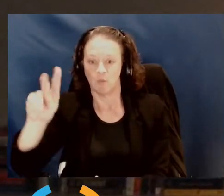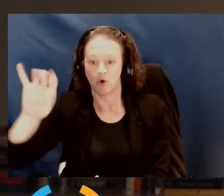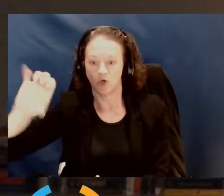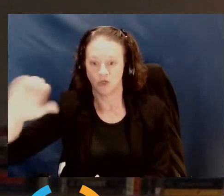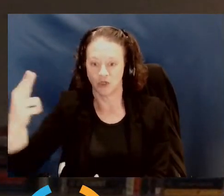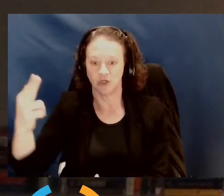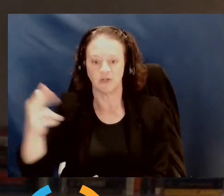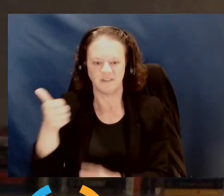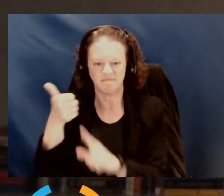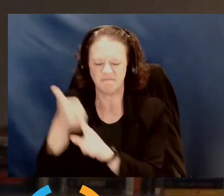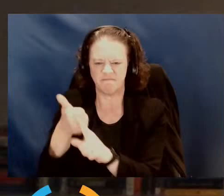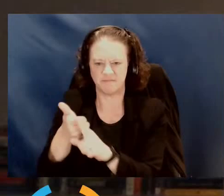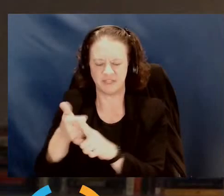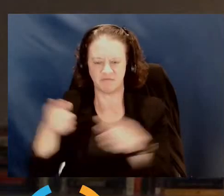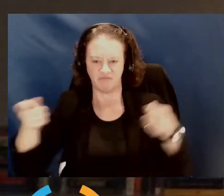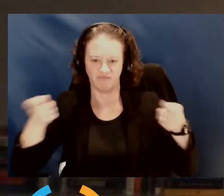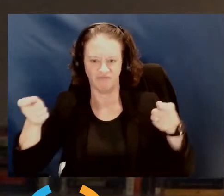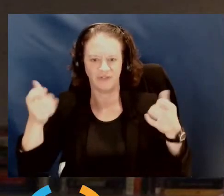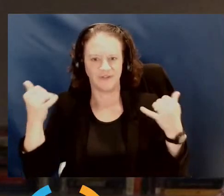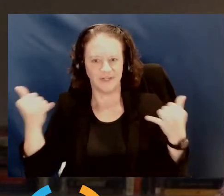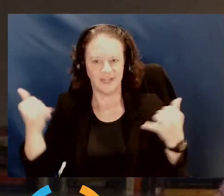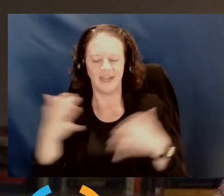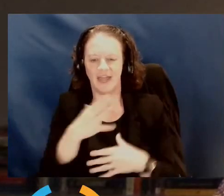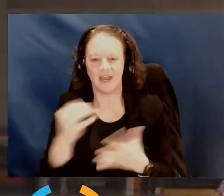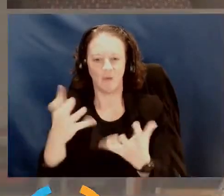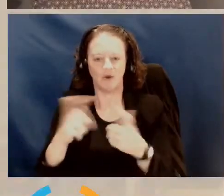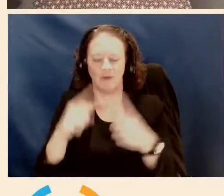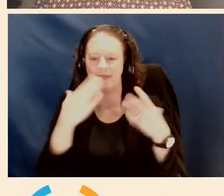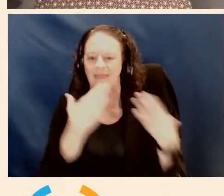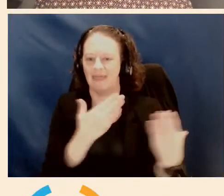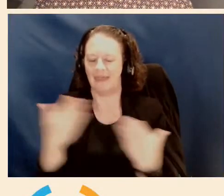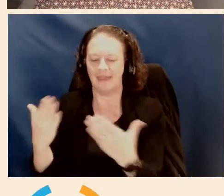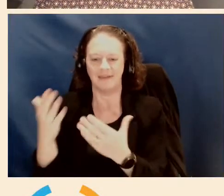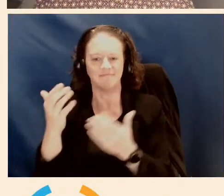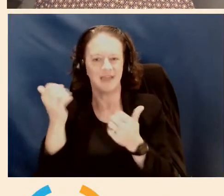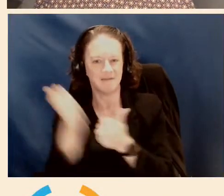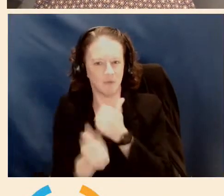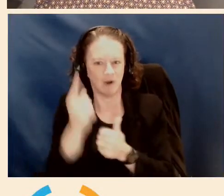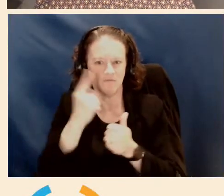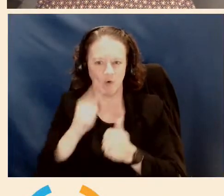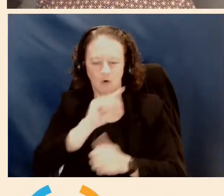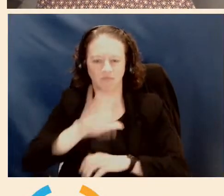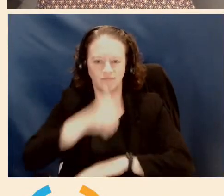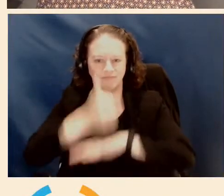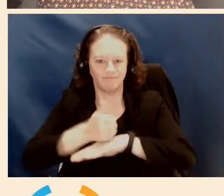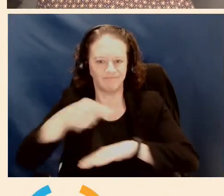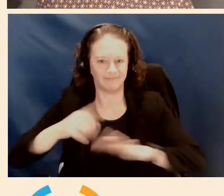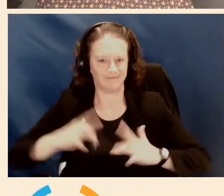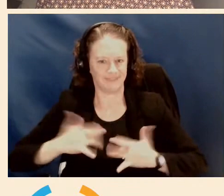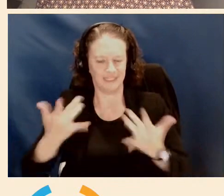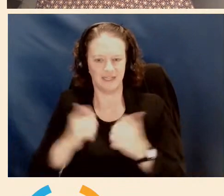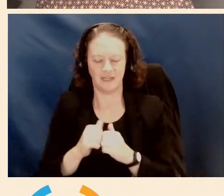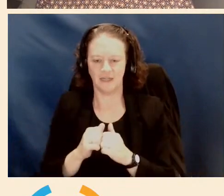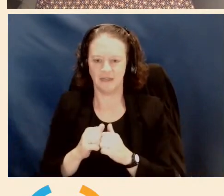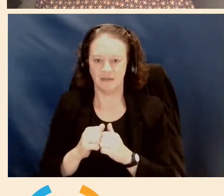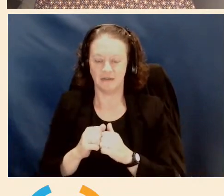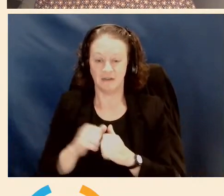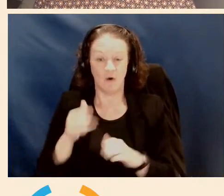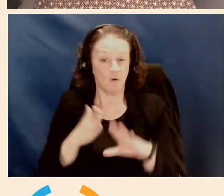make tonight's event possible. More than 100 years ago, City Club hosted its first